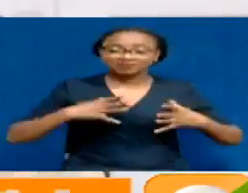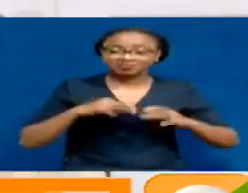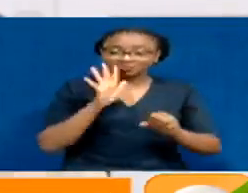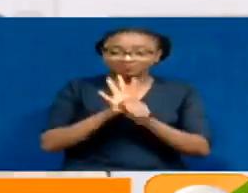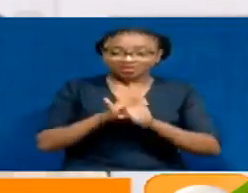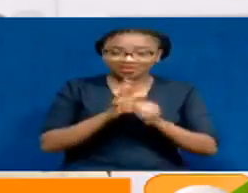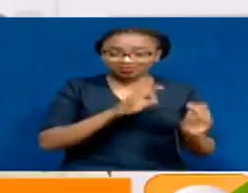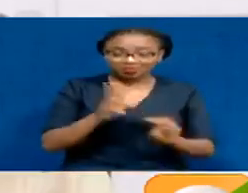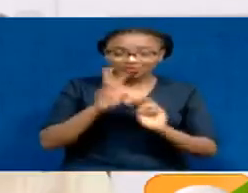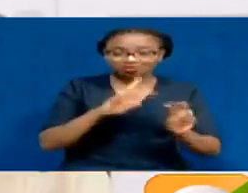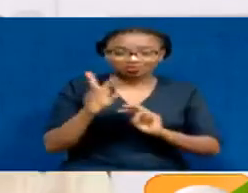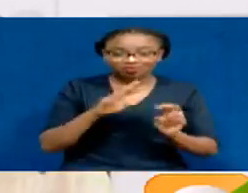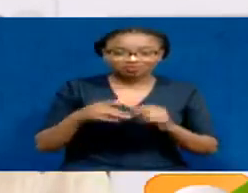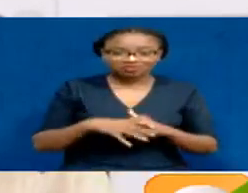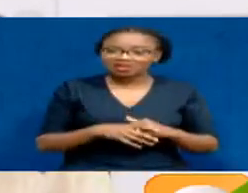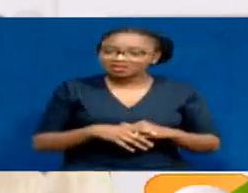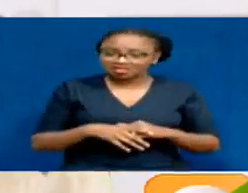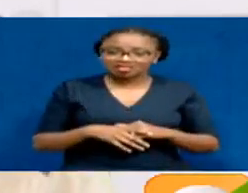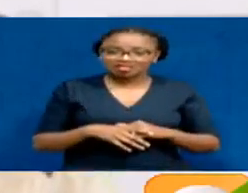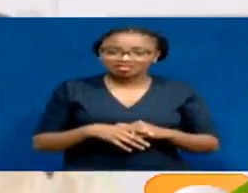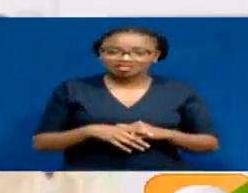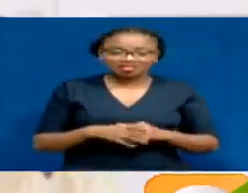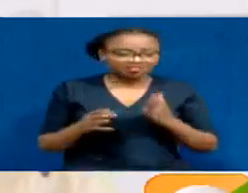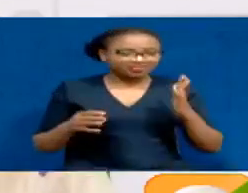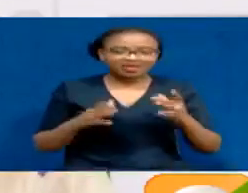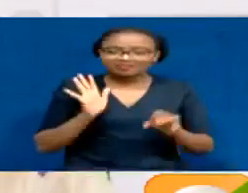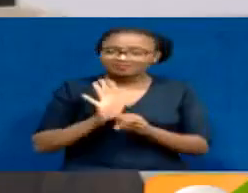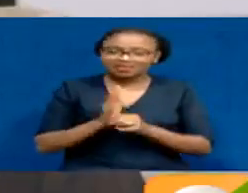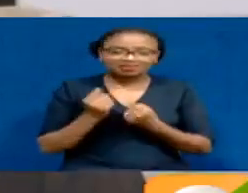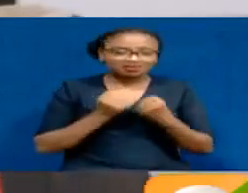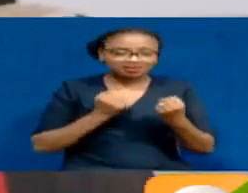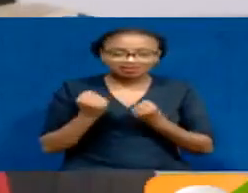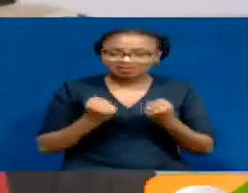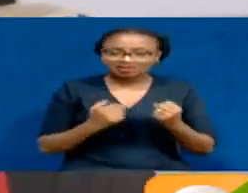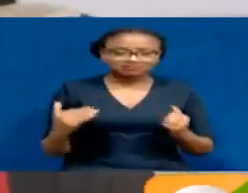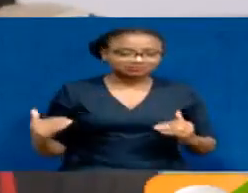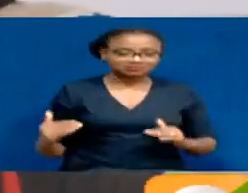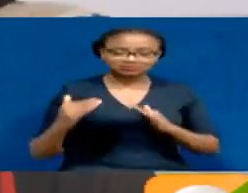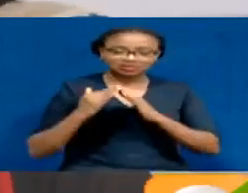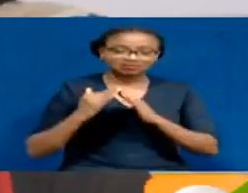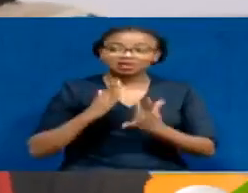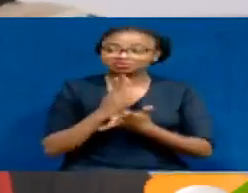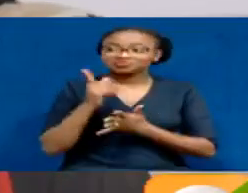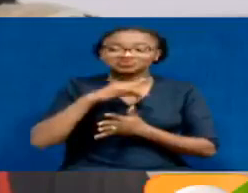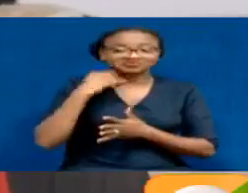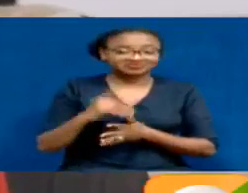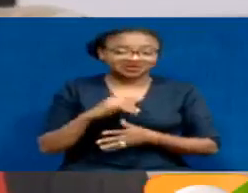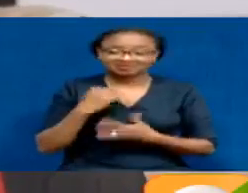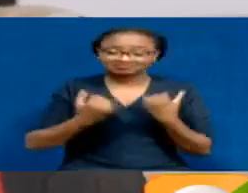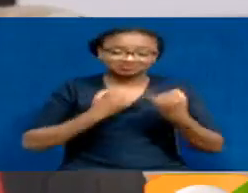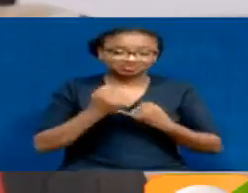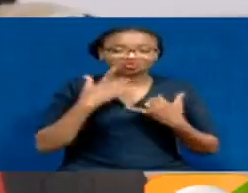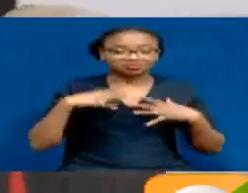like Soysambu, I think I've seen more than 1,000 cars in the stage. It was very, very fun to see the fans in the